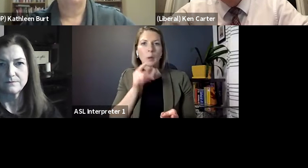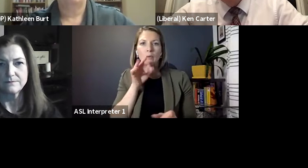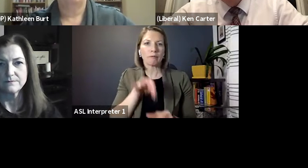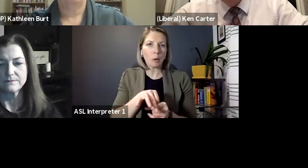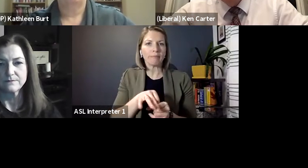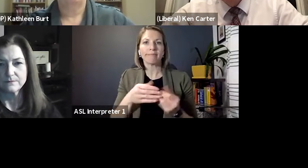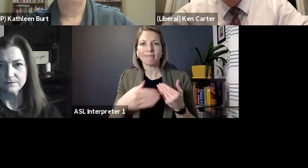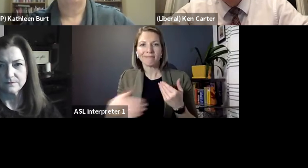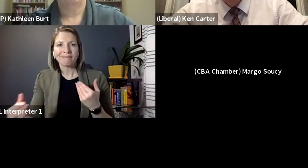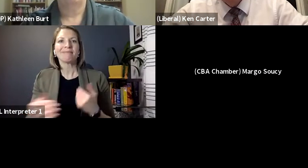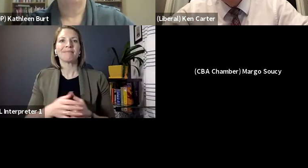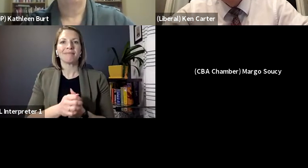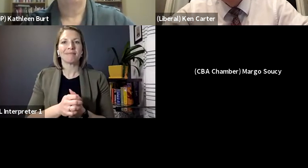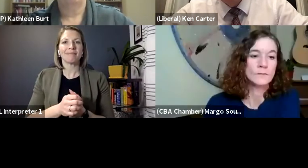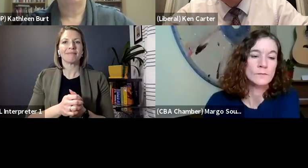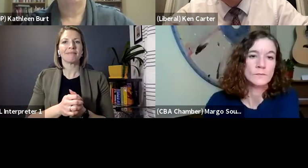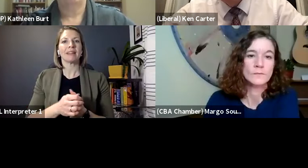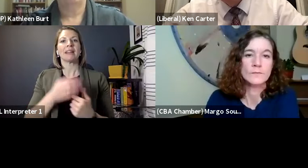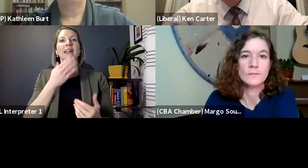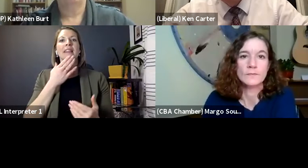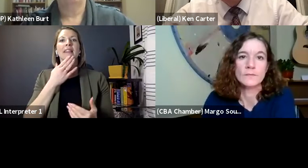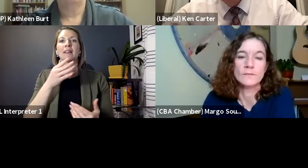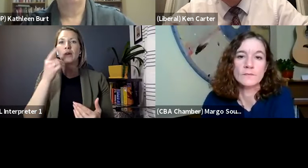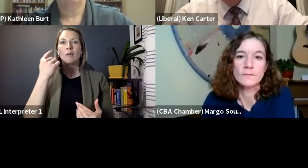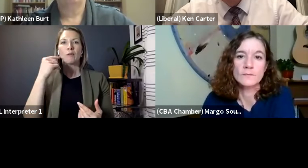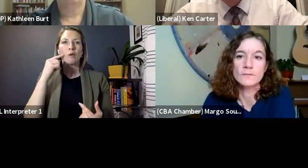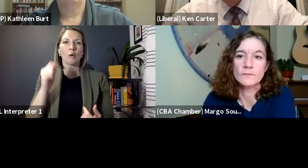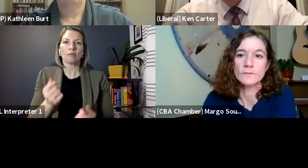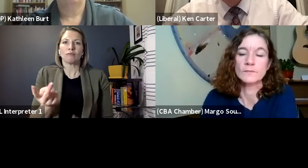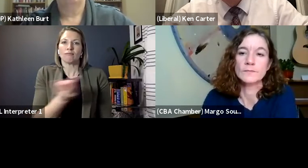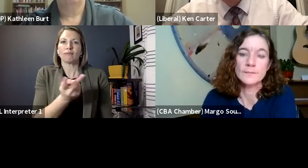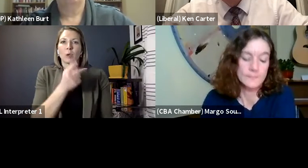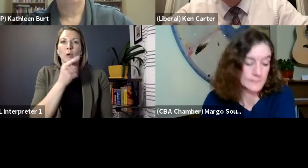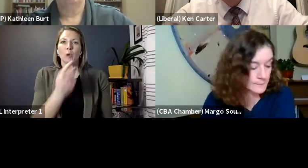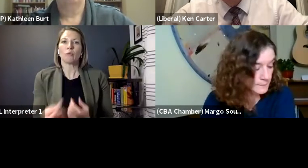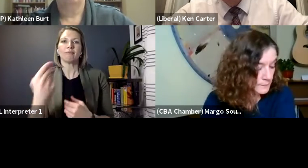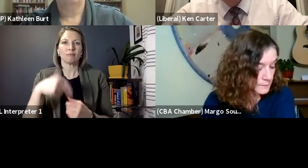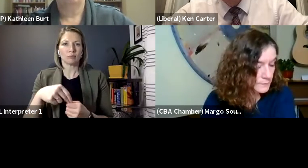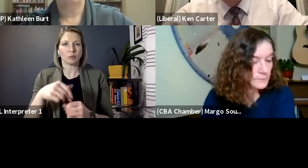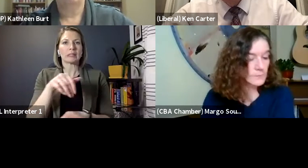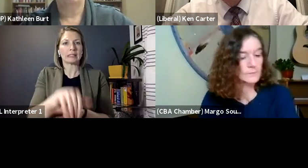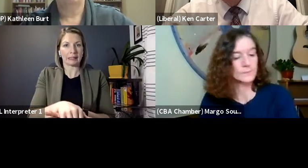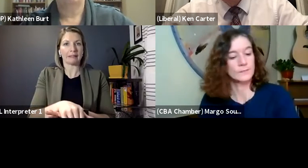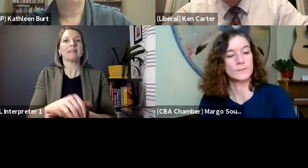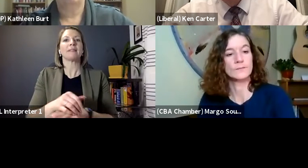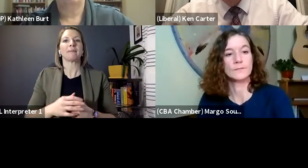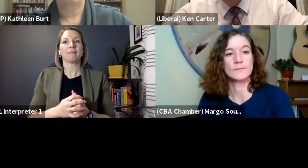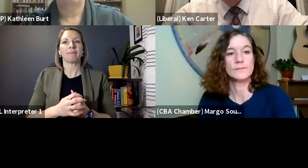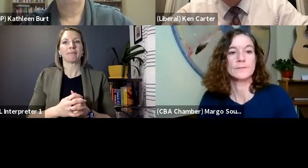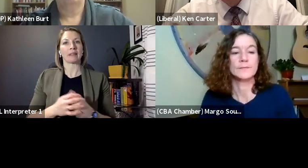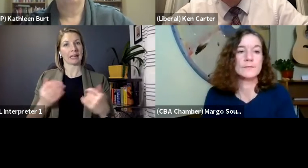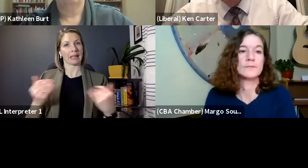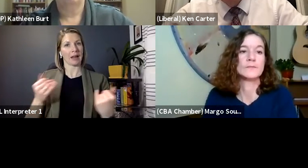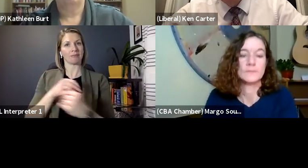I'd like to give a special thanks to each of the candidates who agreed to participate in this special Meet the Candidates Forum. They're joining me virtually on